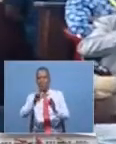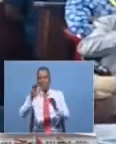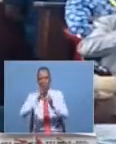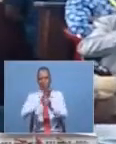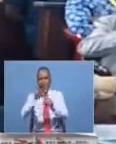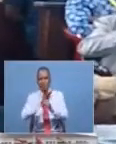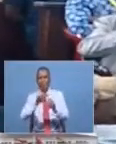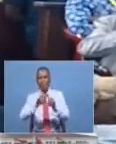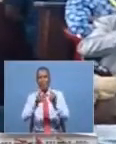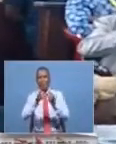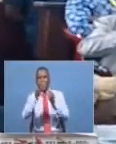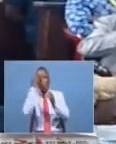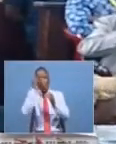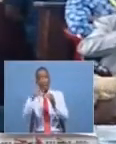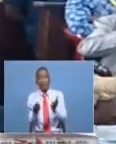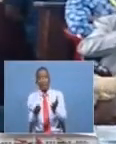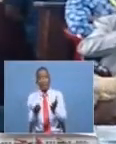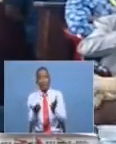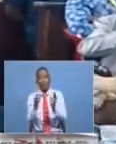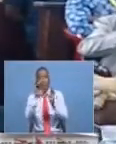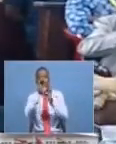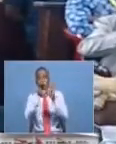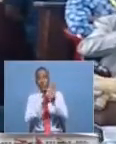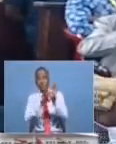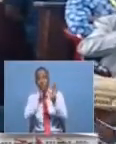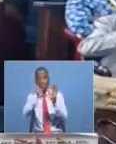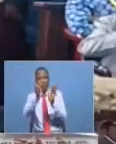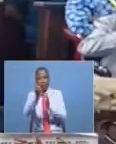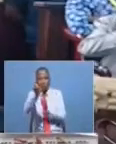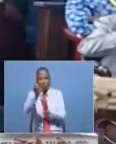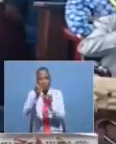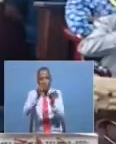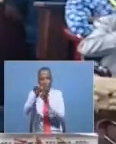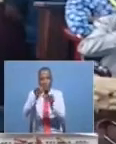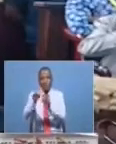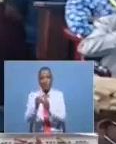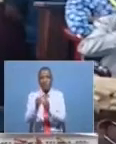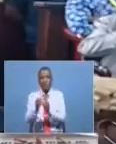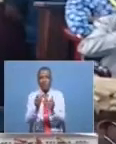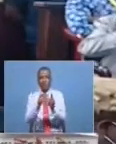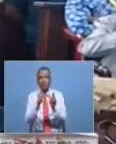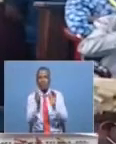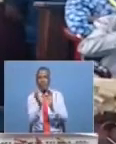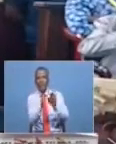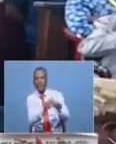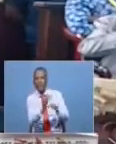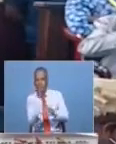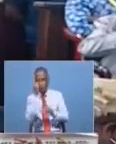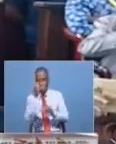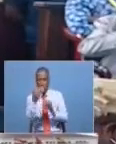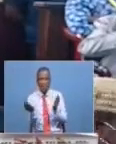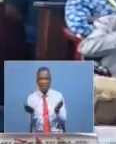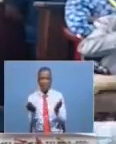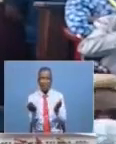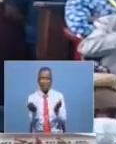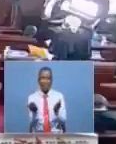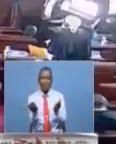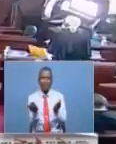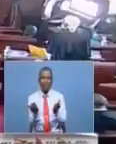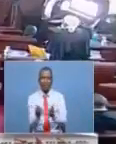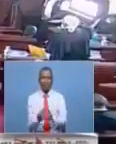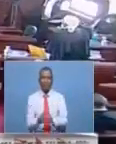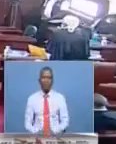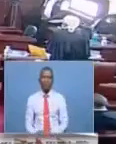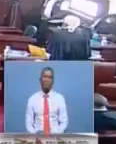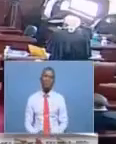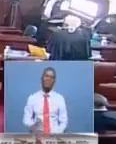it's right to do so? And my lord, my understanding of those provisions, therefore, Mr. Chikata, we have not